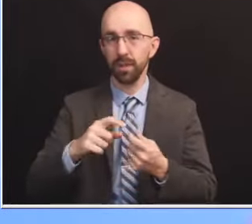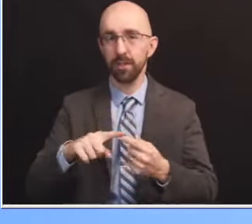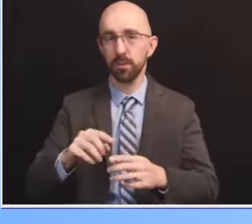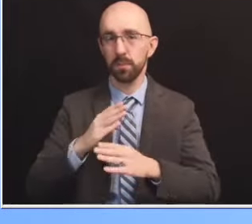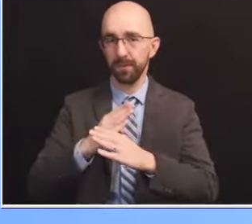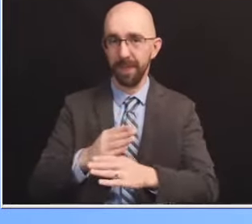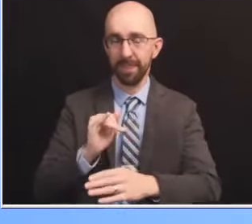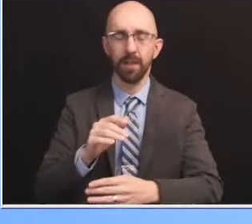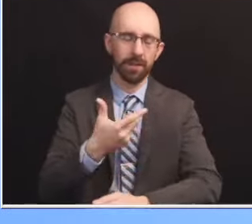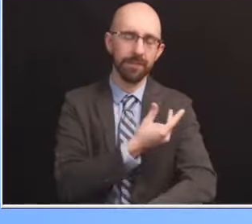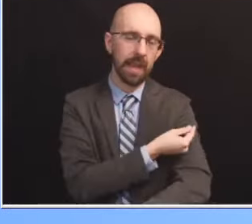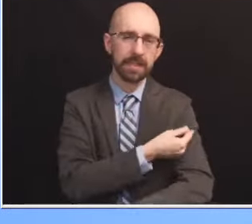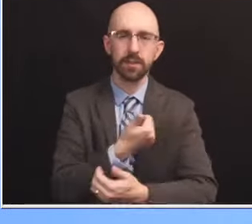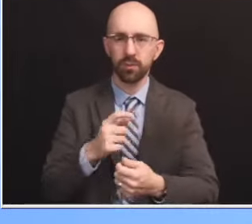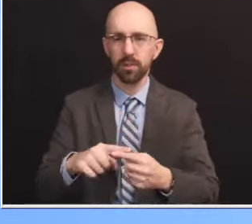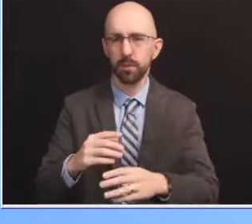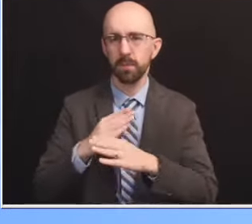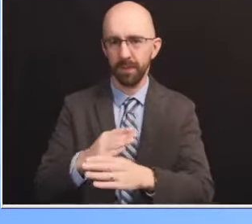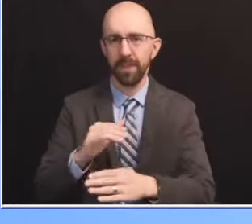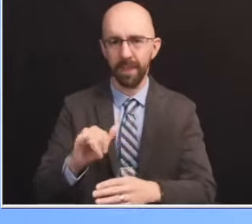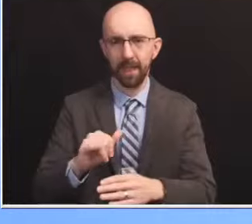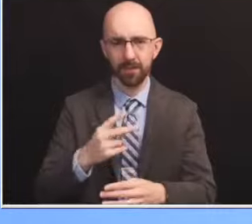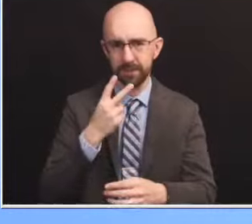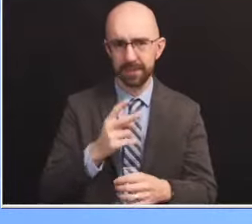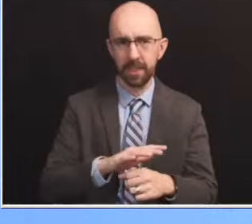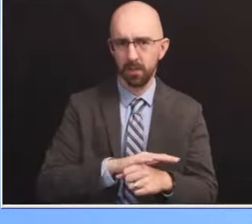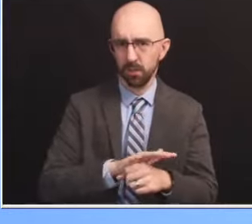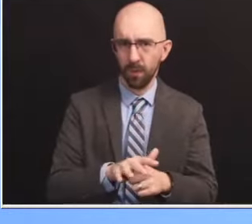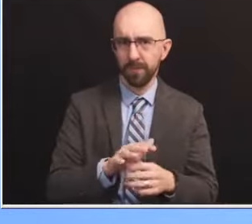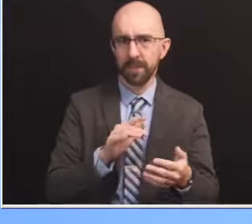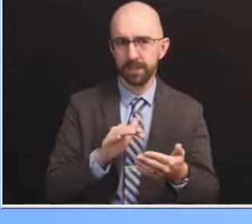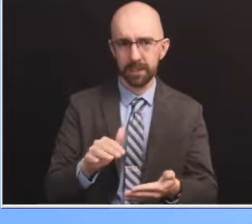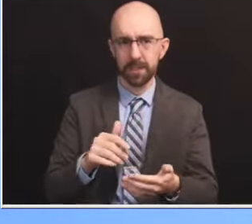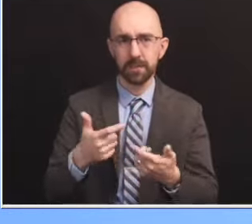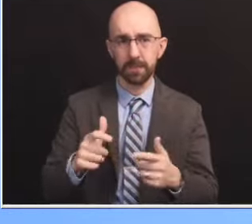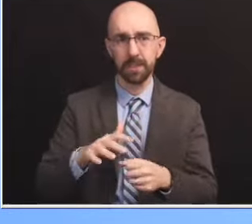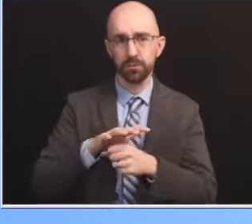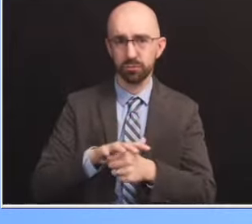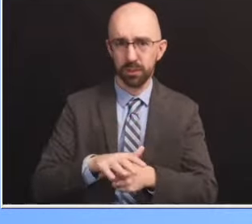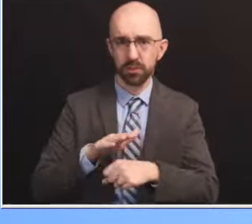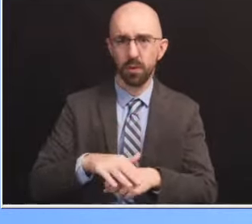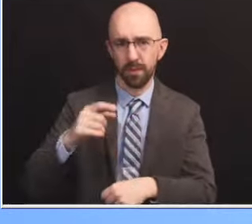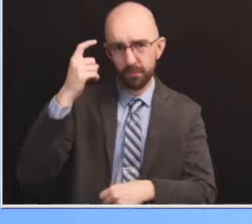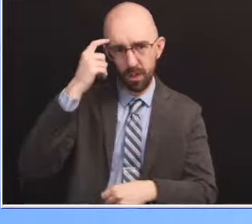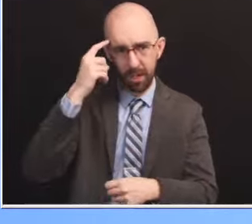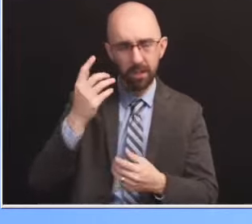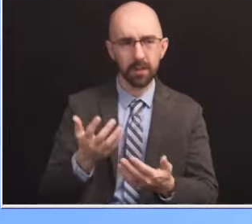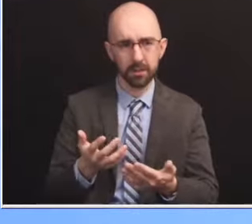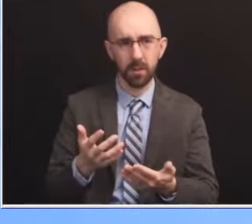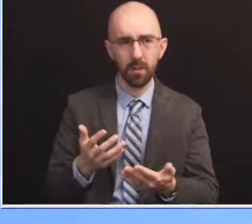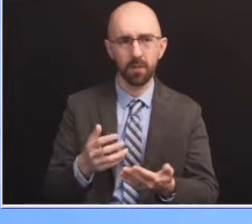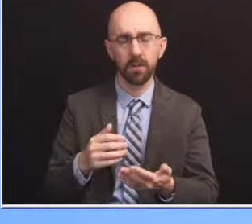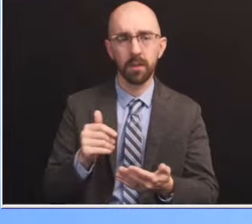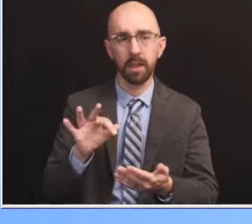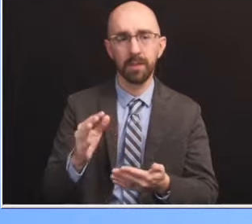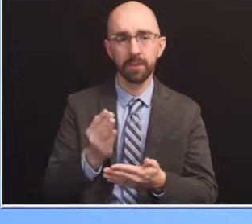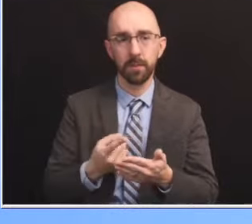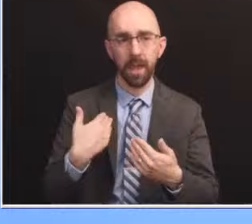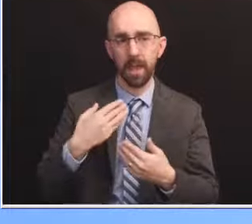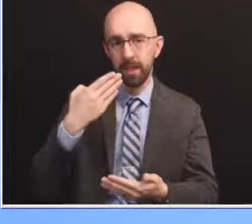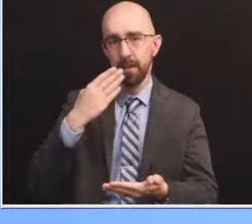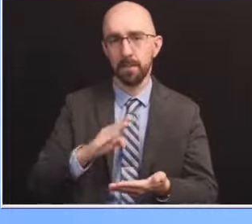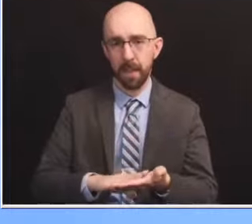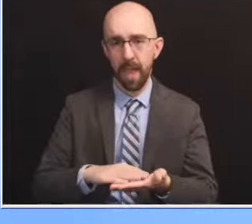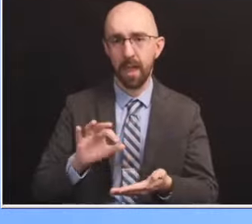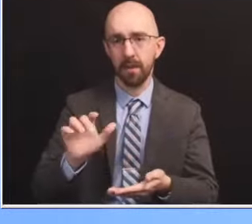this in a lot of studies. COVID is a major stressor to the brain, right? So we see if somebody gets a pretty bad bout of flu, they